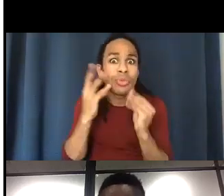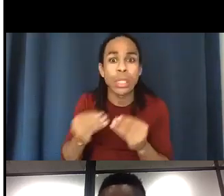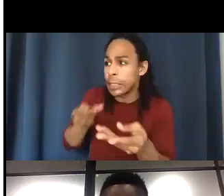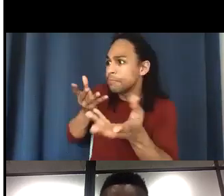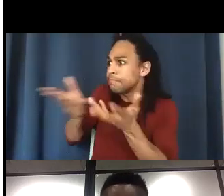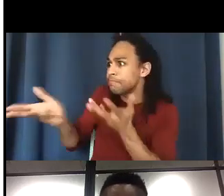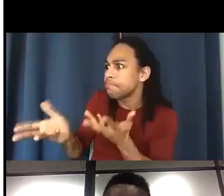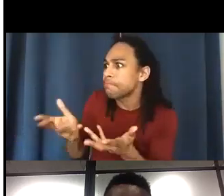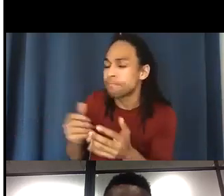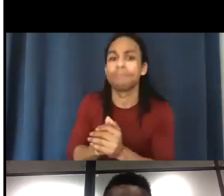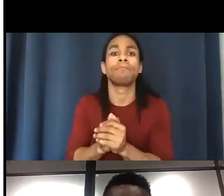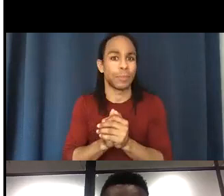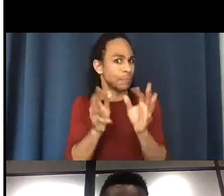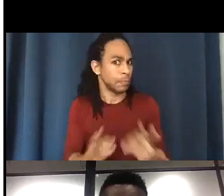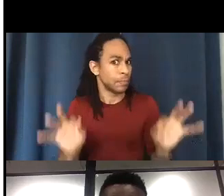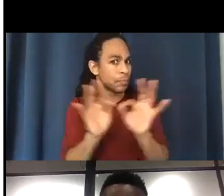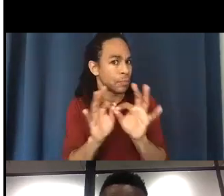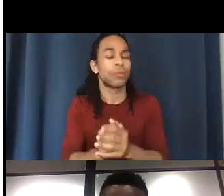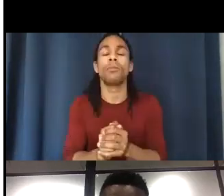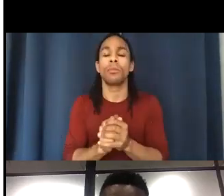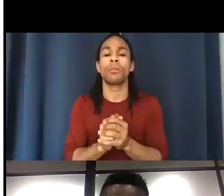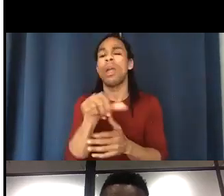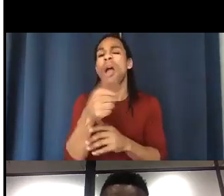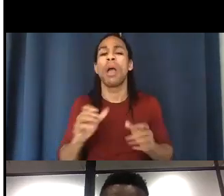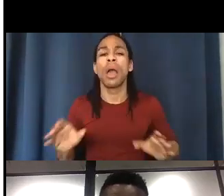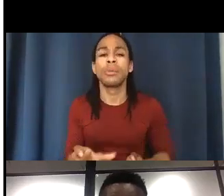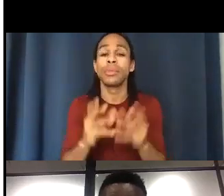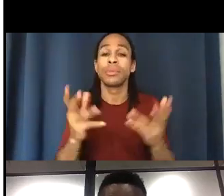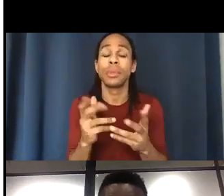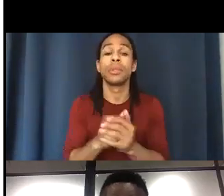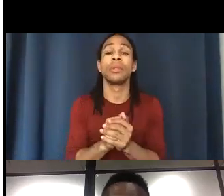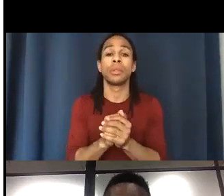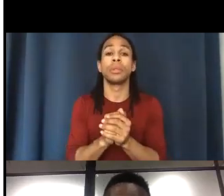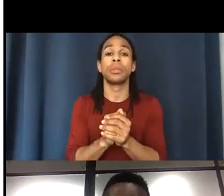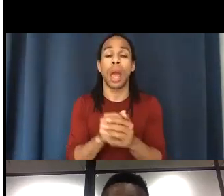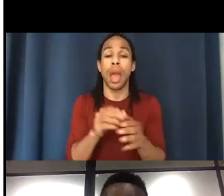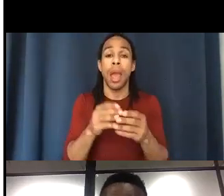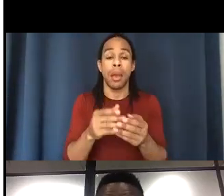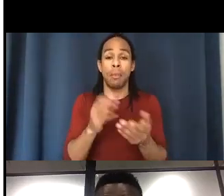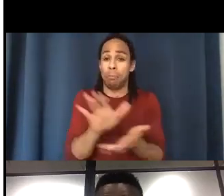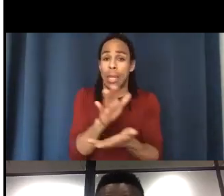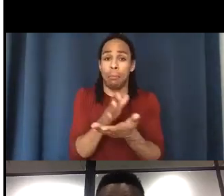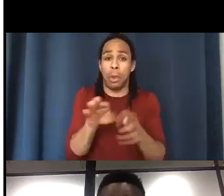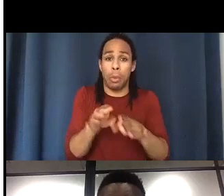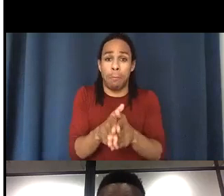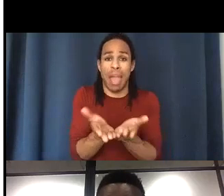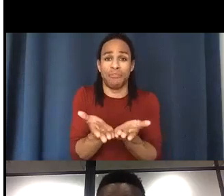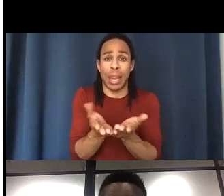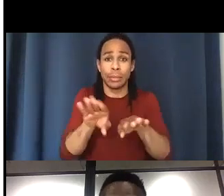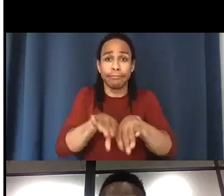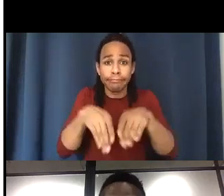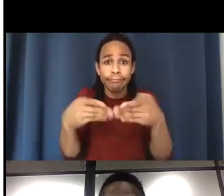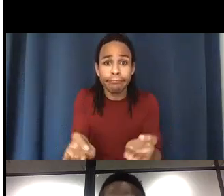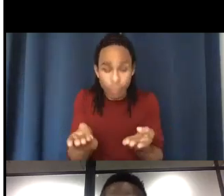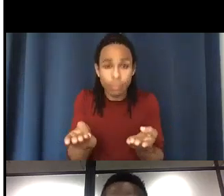some of these activities include distribution of pamphlets or information for awareness for